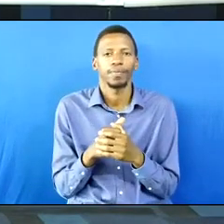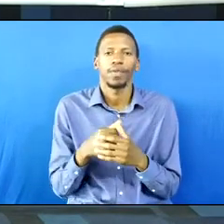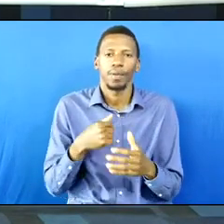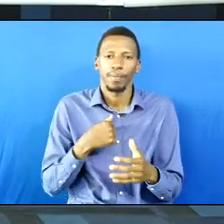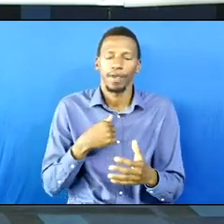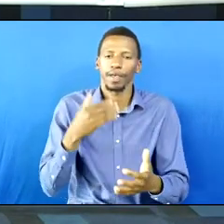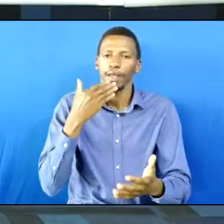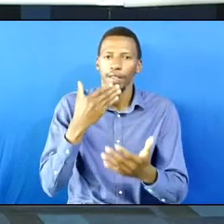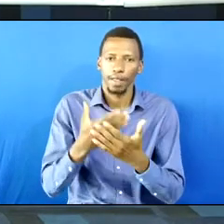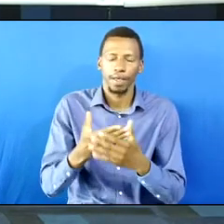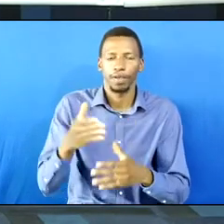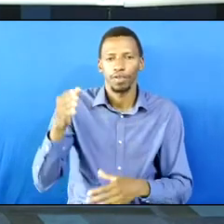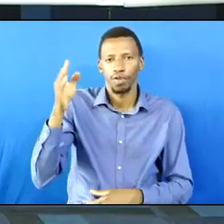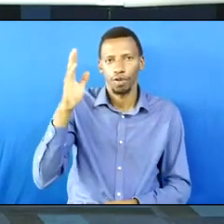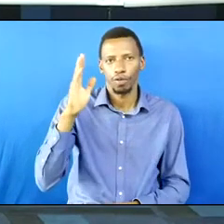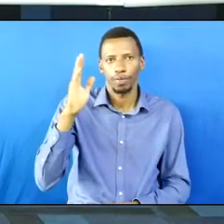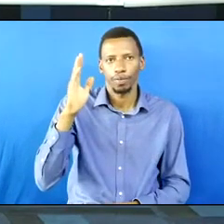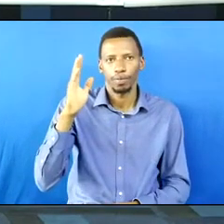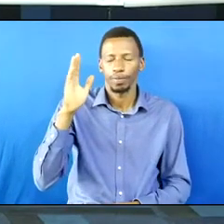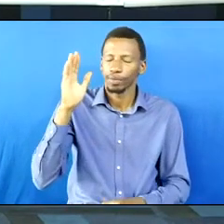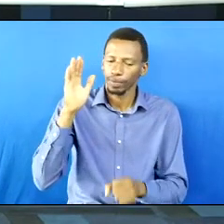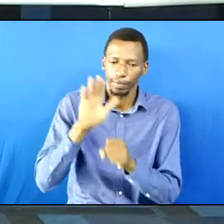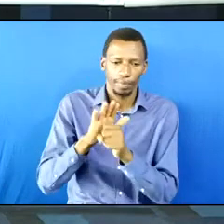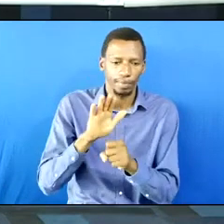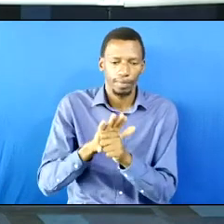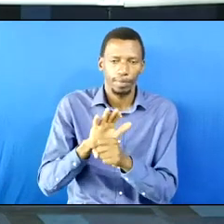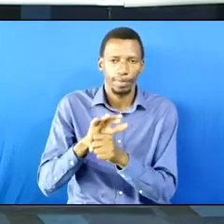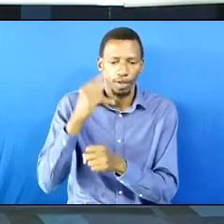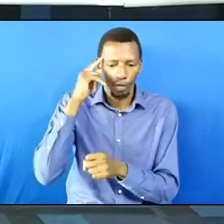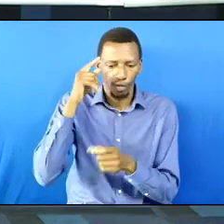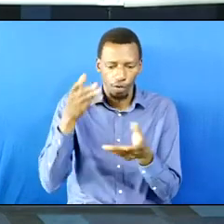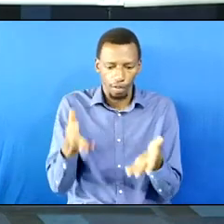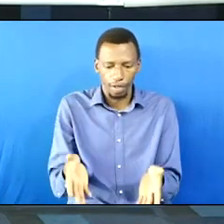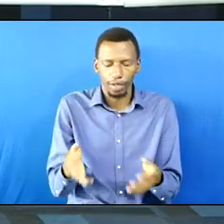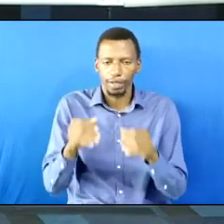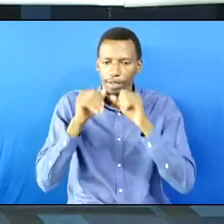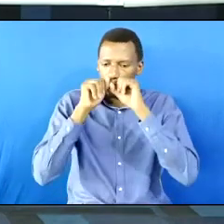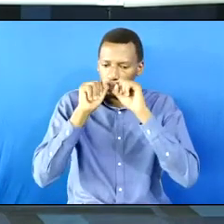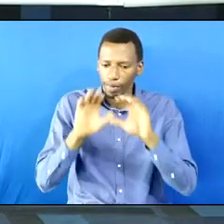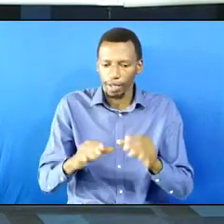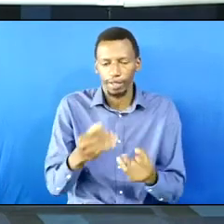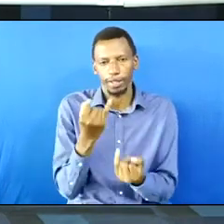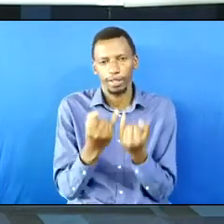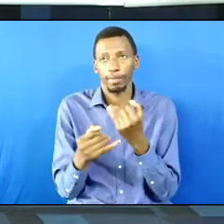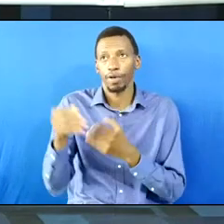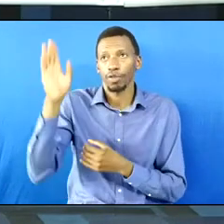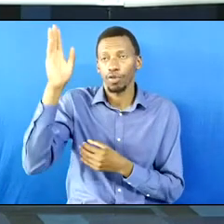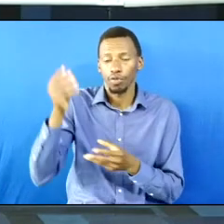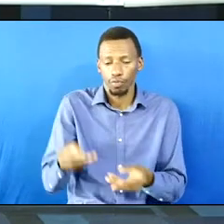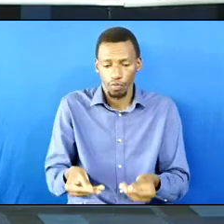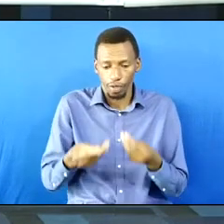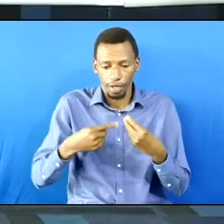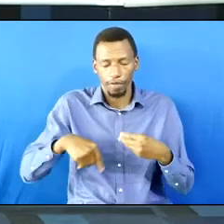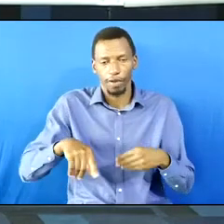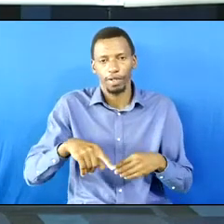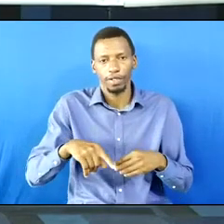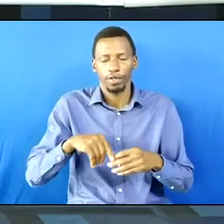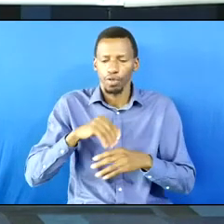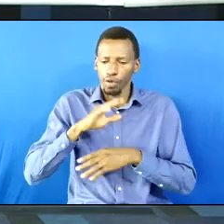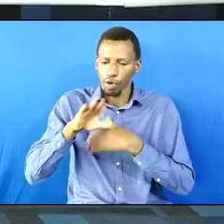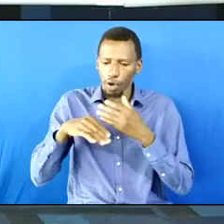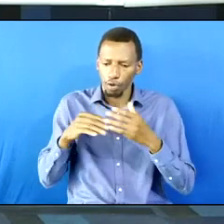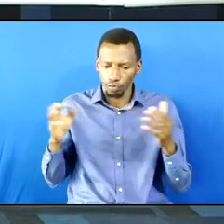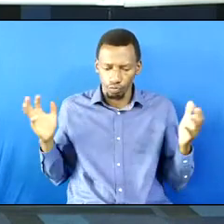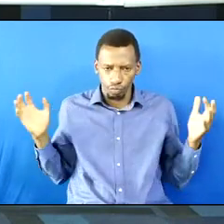Happy. I thank God so much for this blessed Sabbath that you have given to us, that we can all come